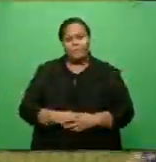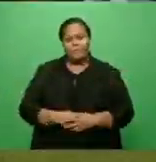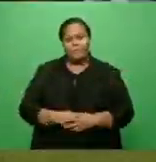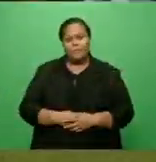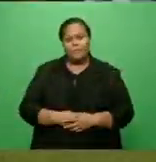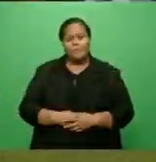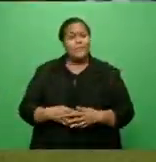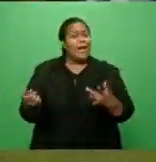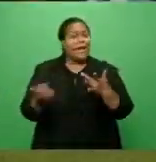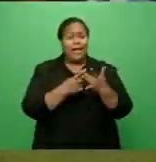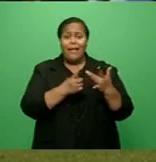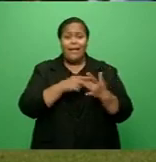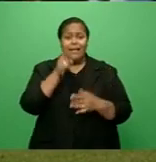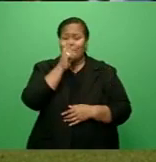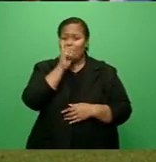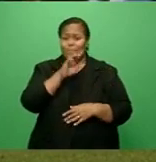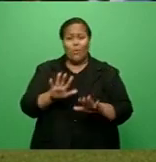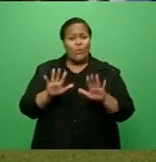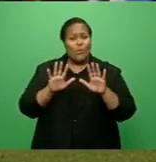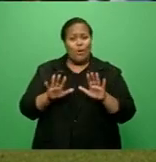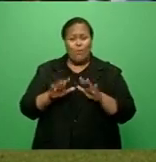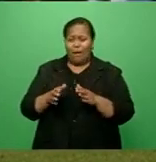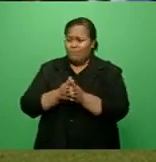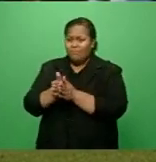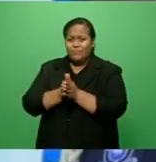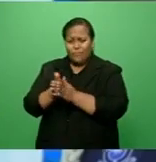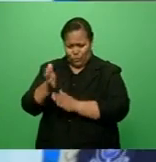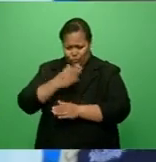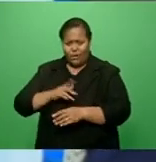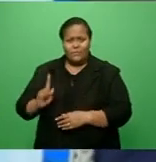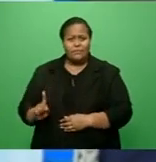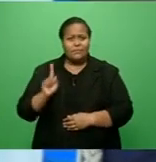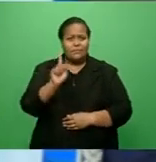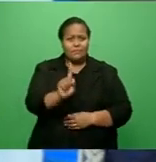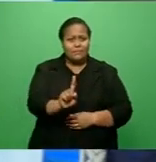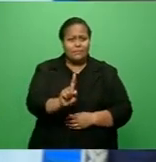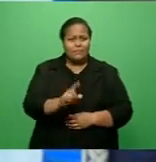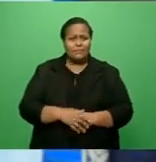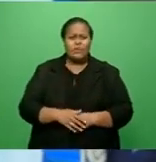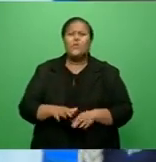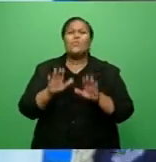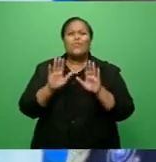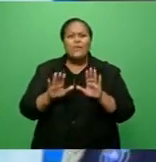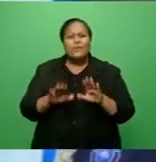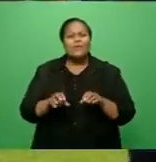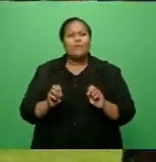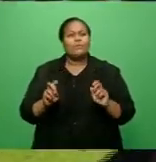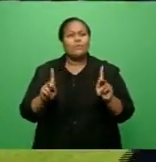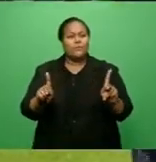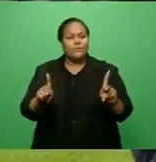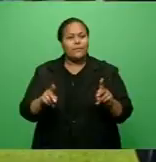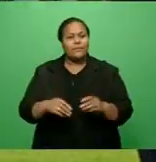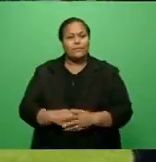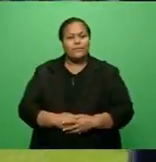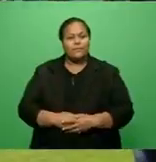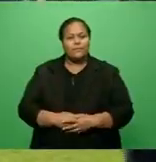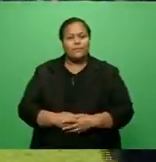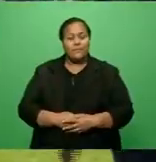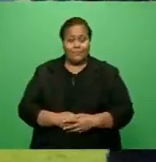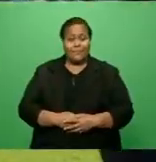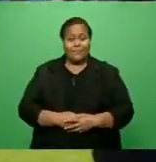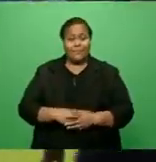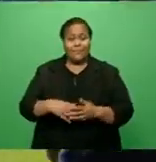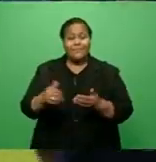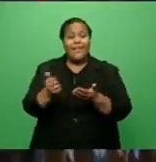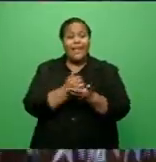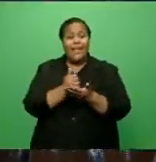There are other people waiting out there, number of youths, thousands, waiting for any opportunity. Acting Police Commissioner